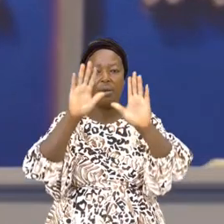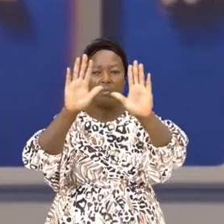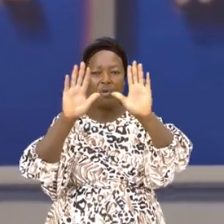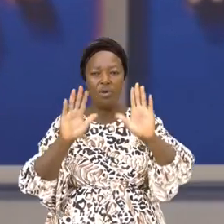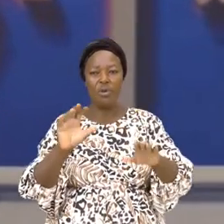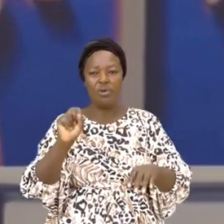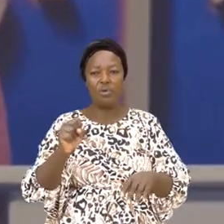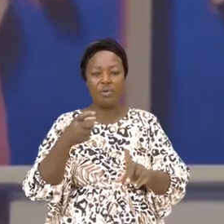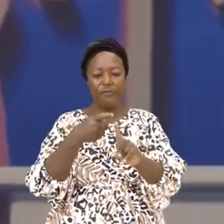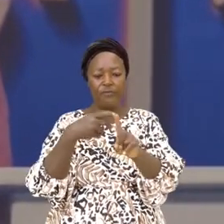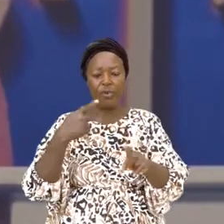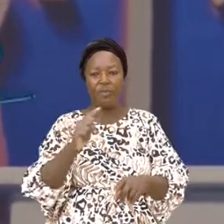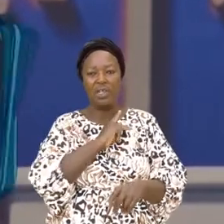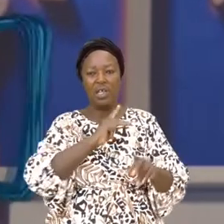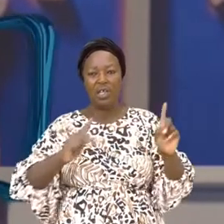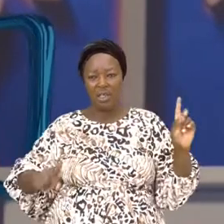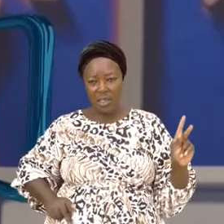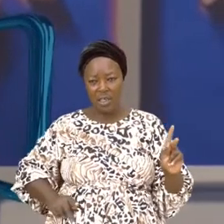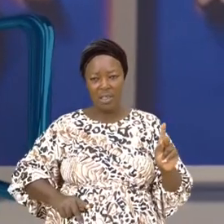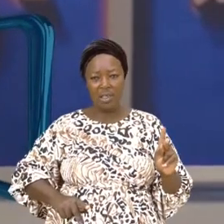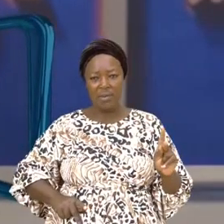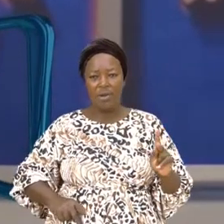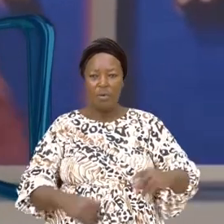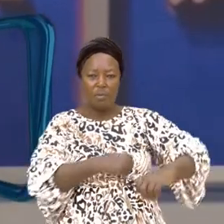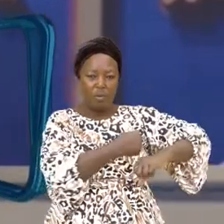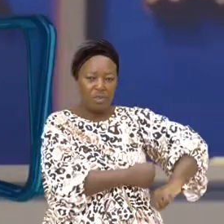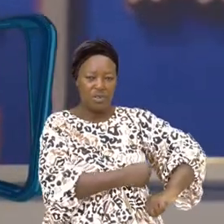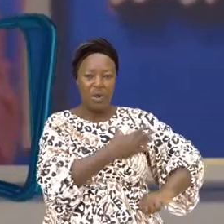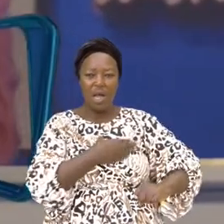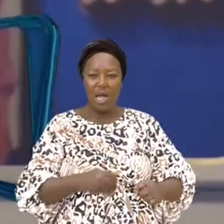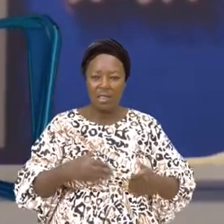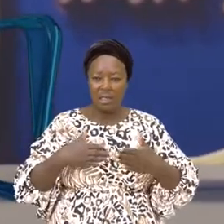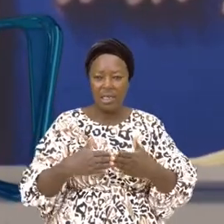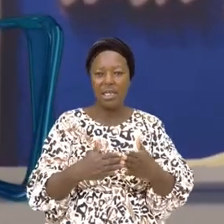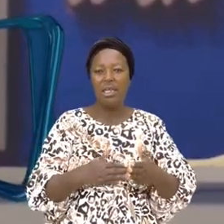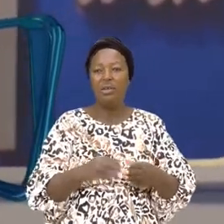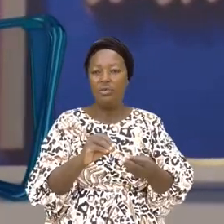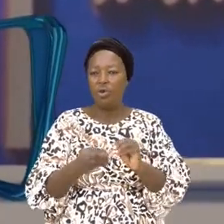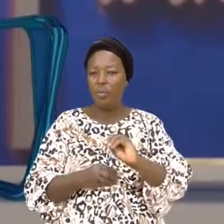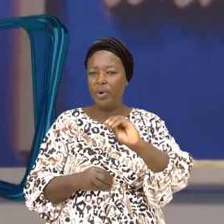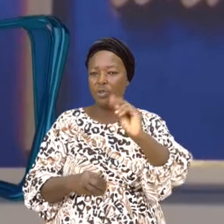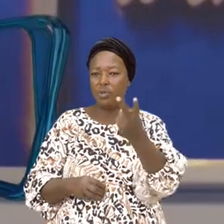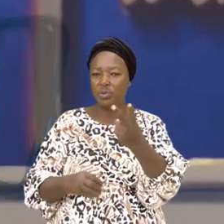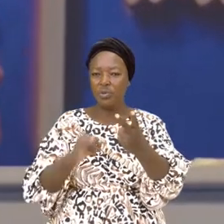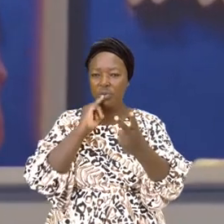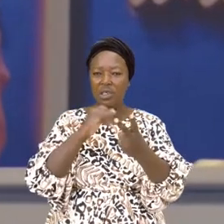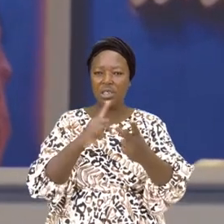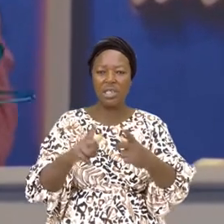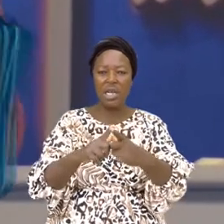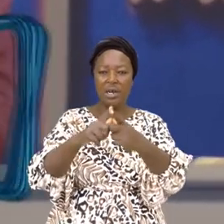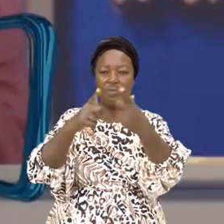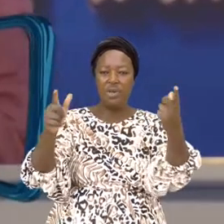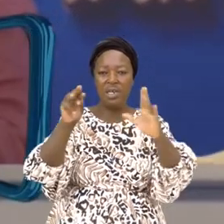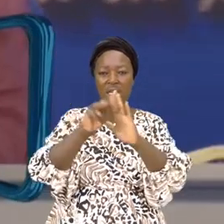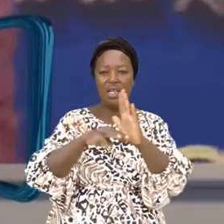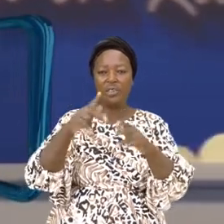from the King, protection and guidance. Number two, the majesty of the King,